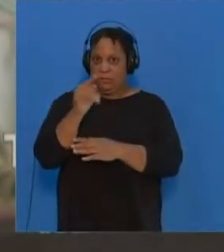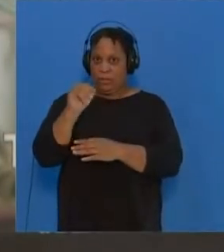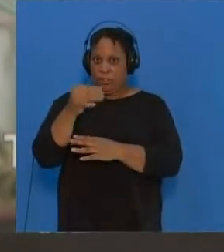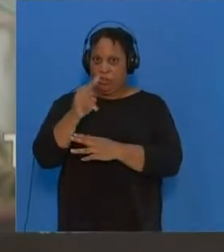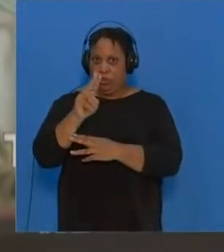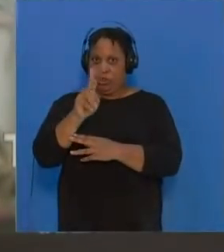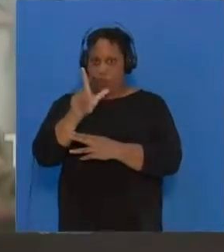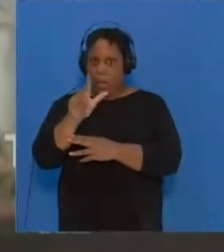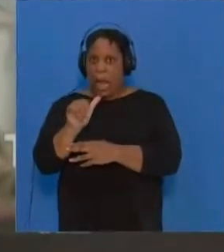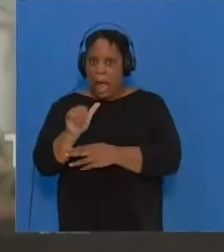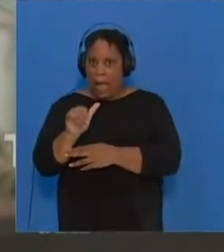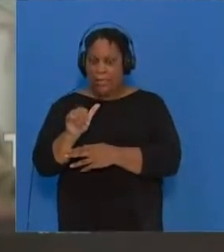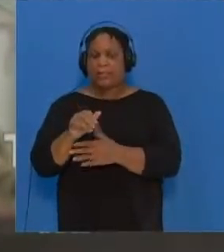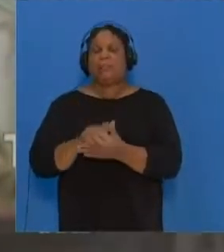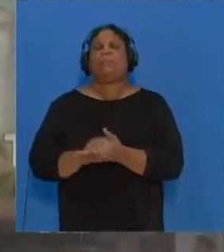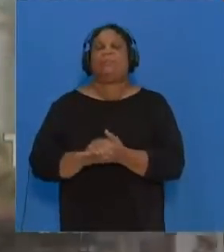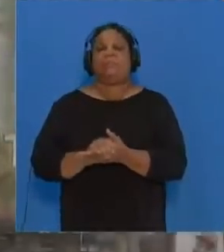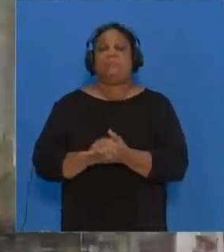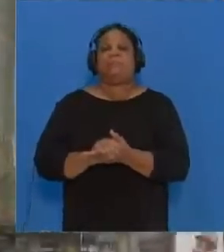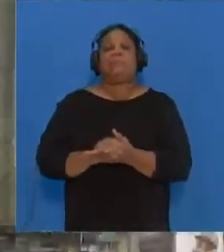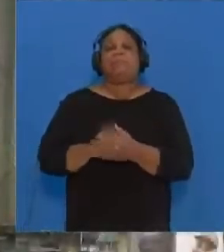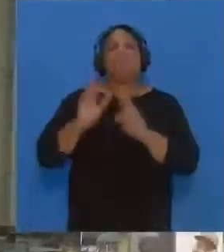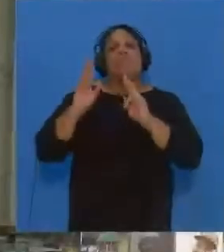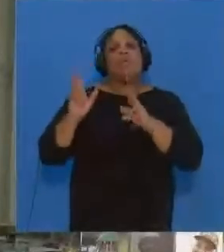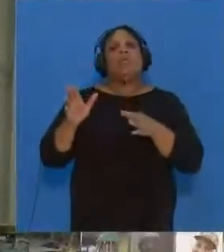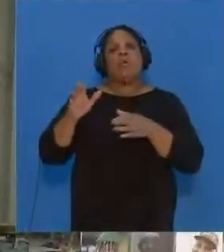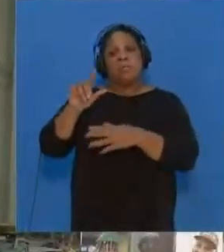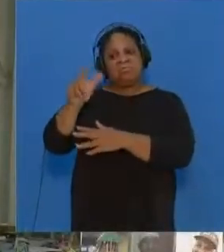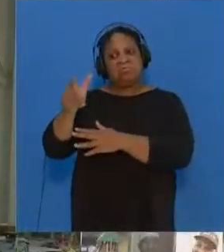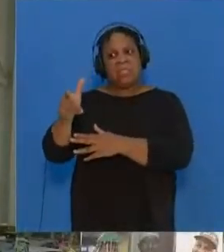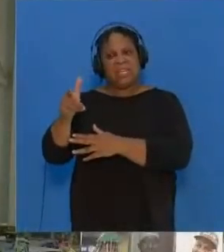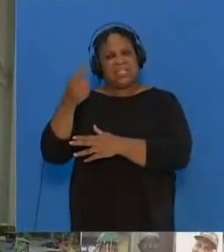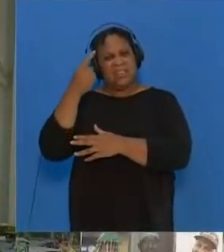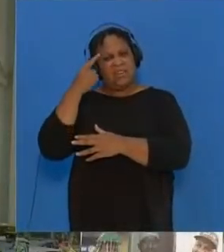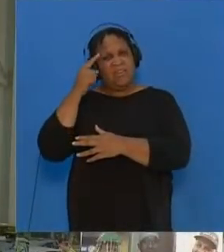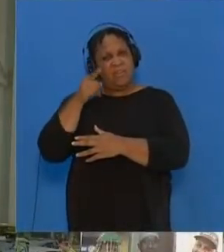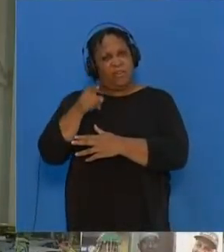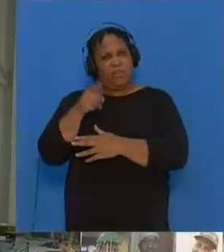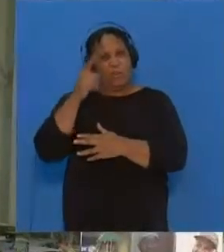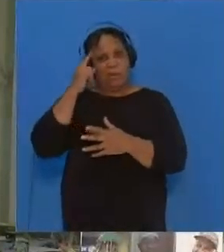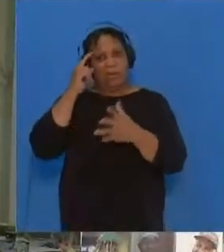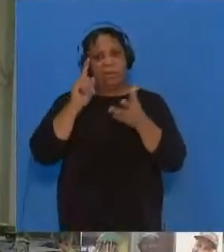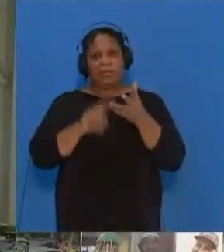July. Thank you. My next question for you, Premier, I think is question